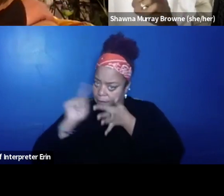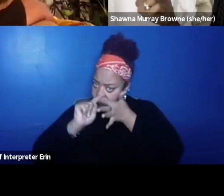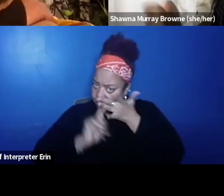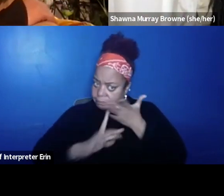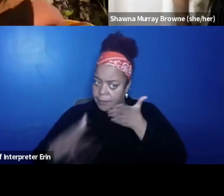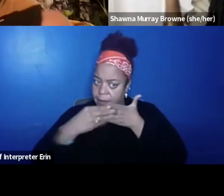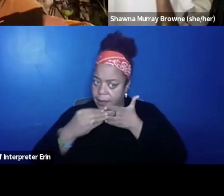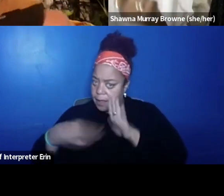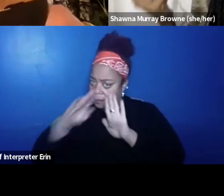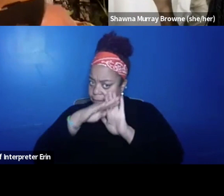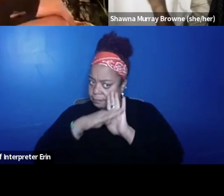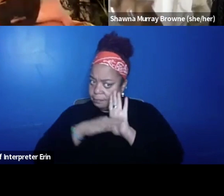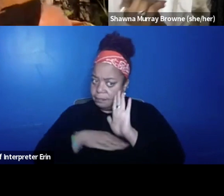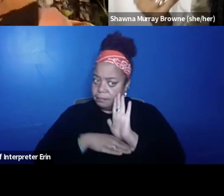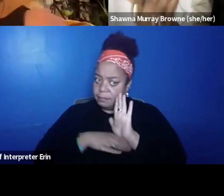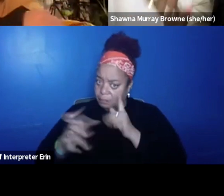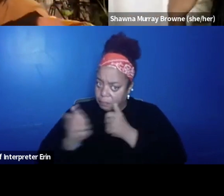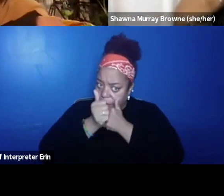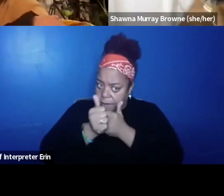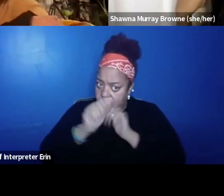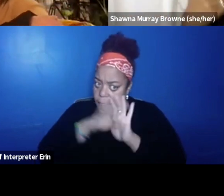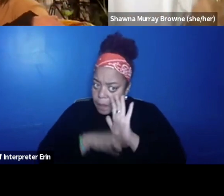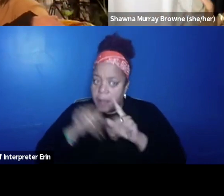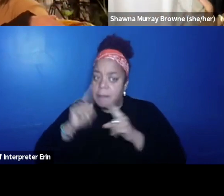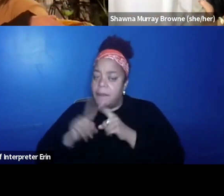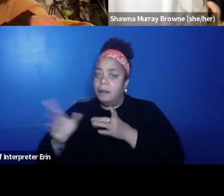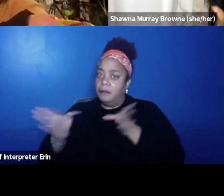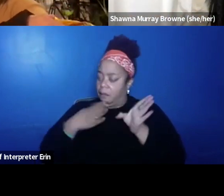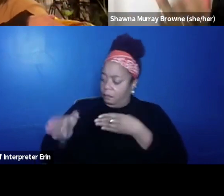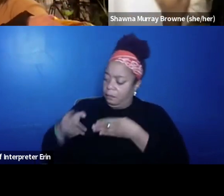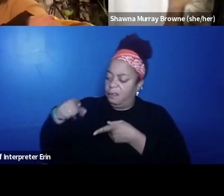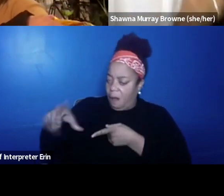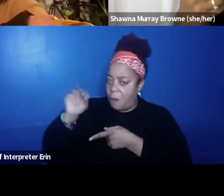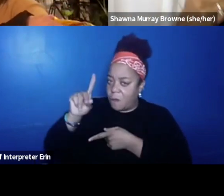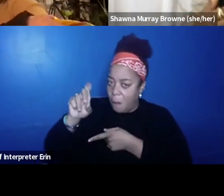how they work. But the code of ethics guides what is expected of